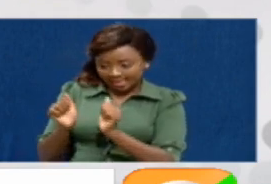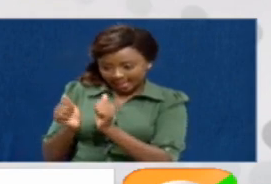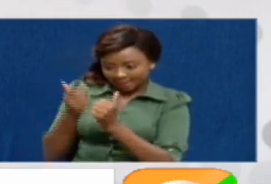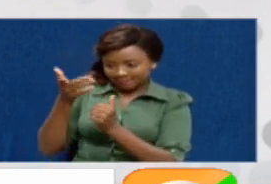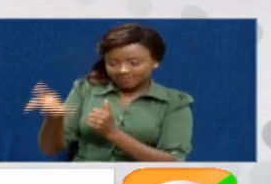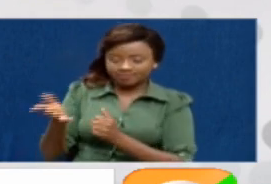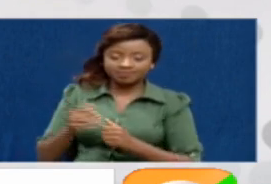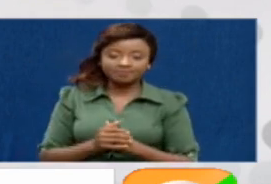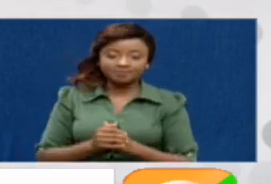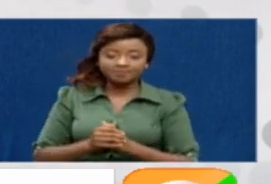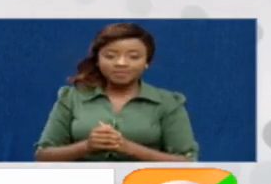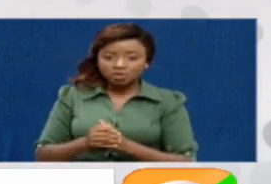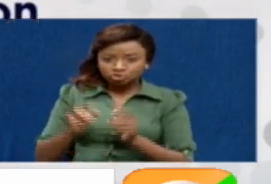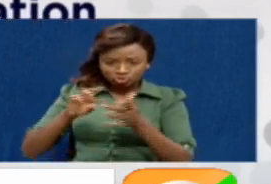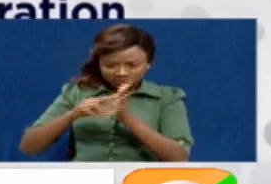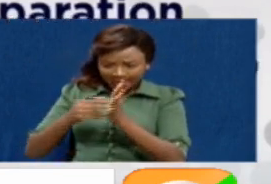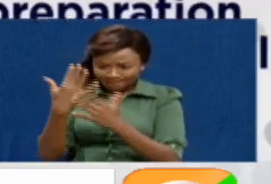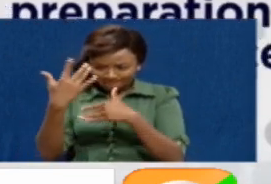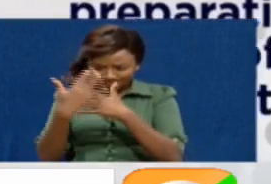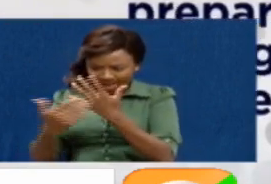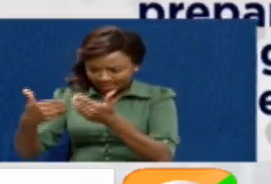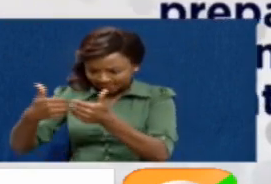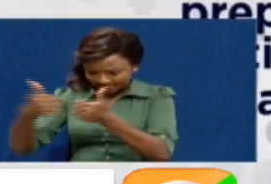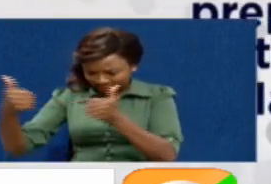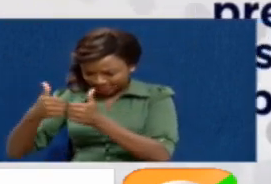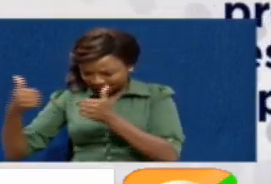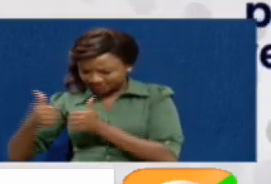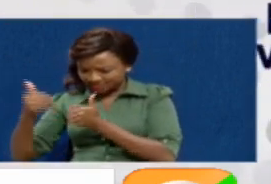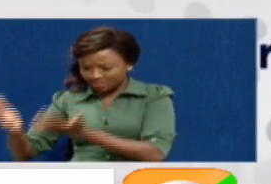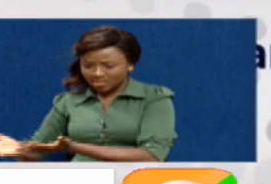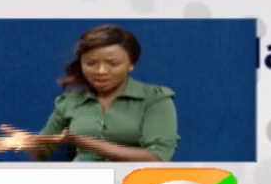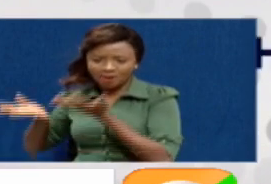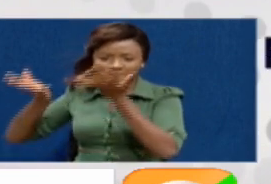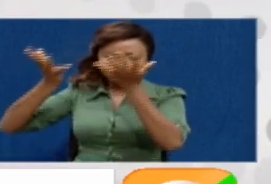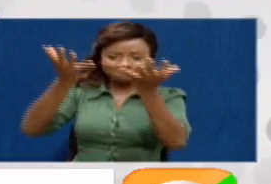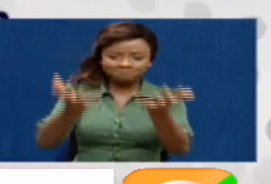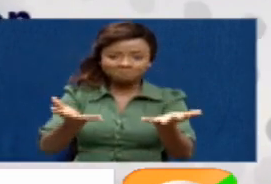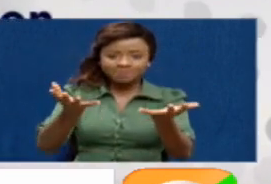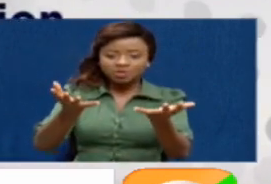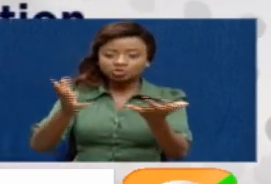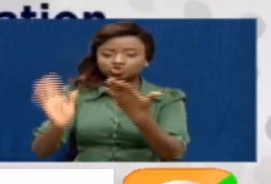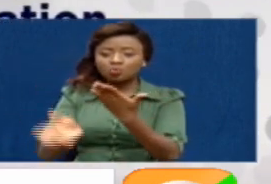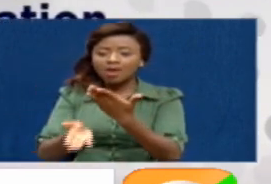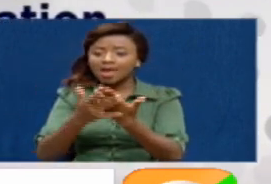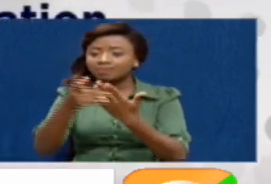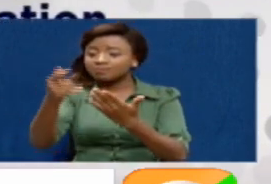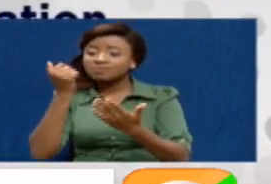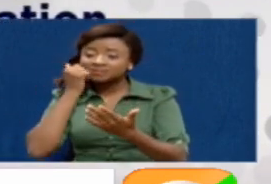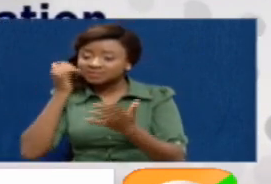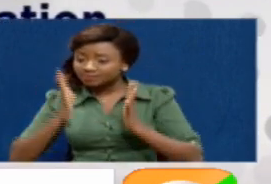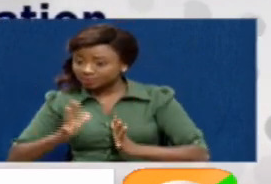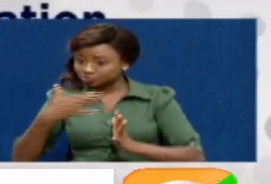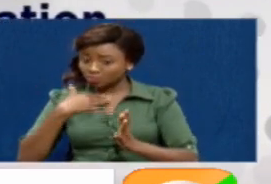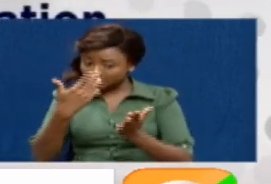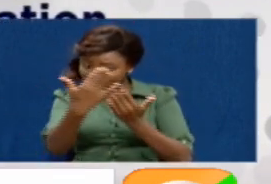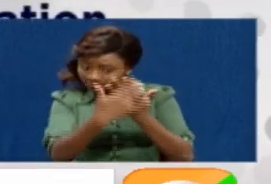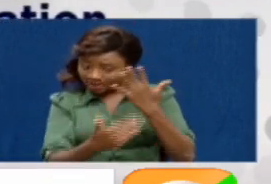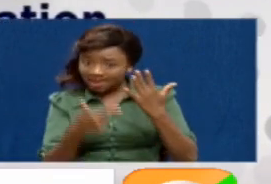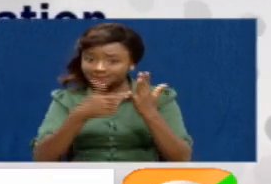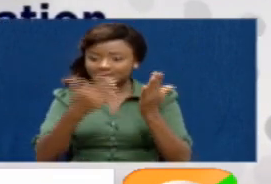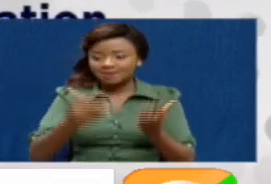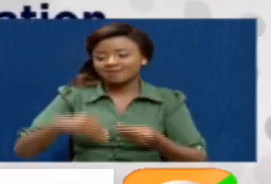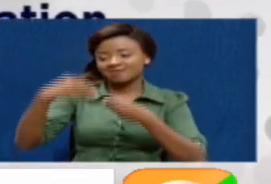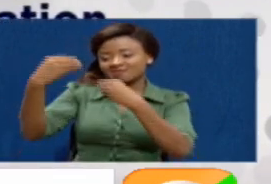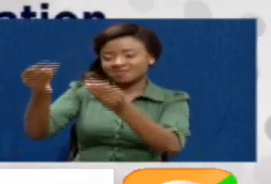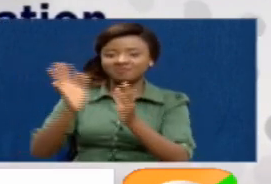here. The separated blood components then move to the most critical stage in linking blood user to the commodity. It is the